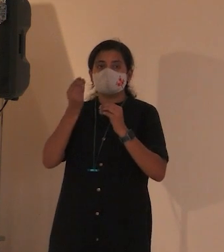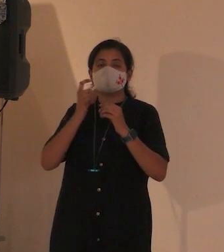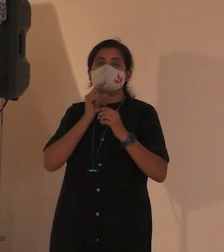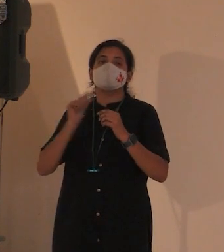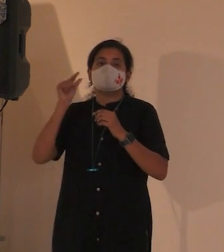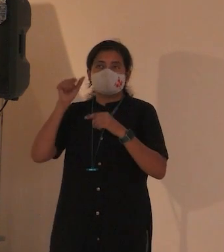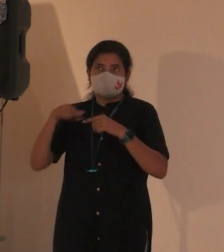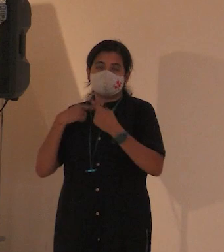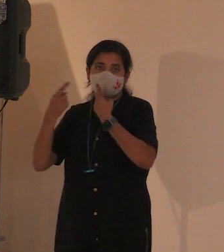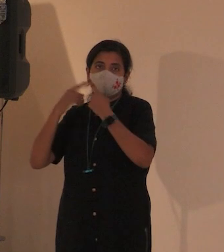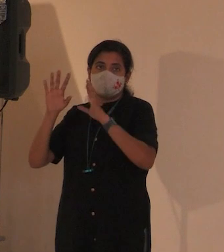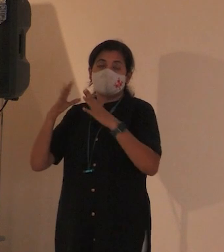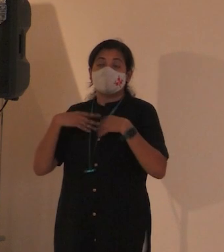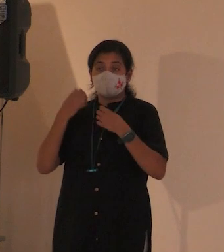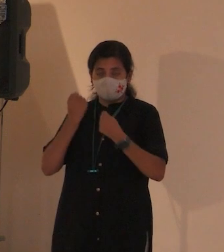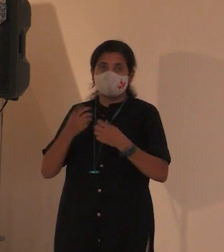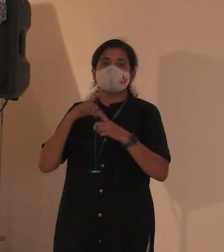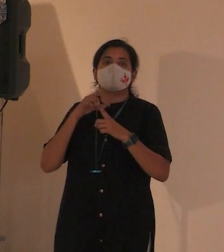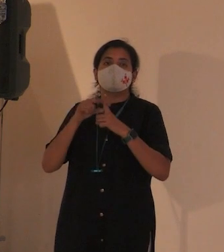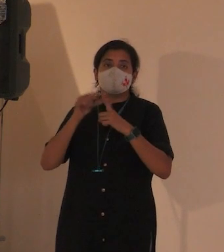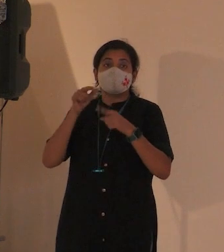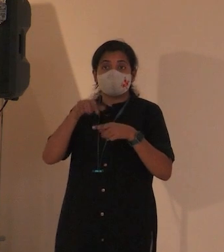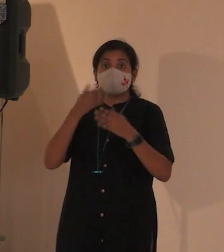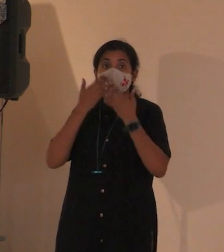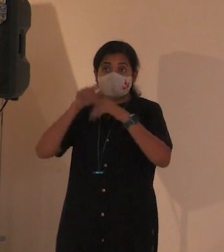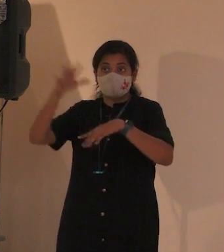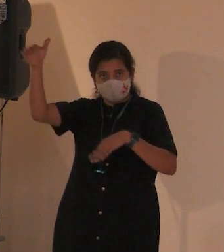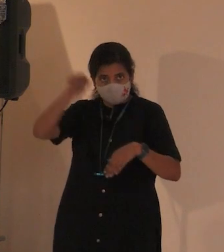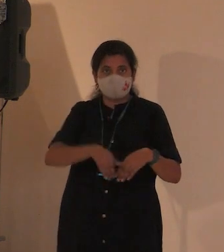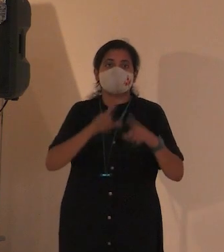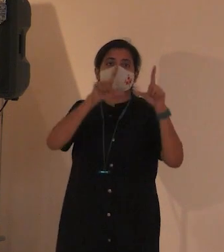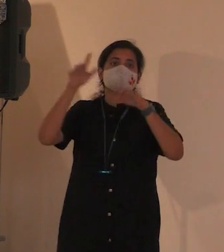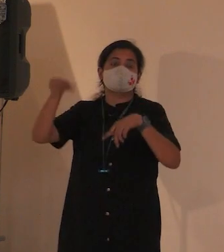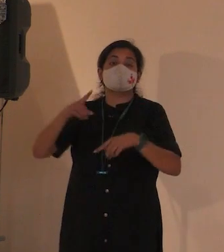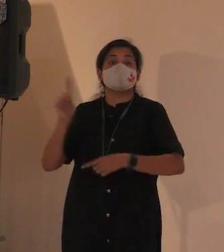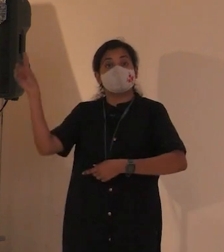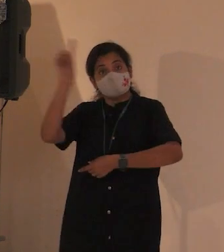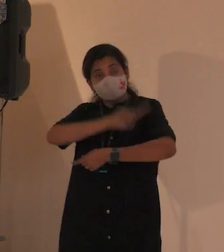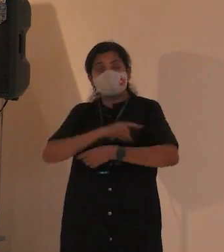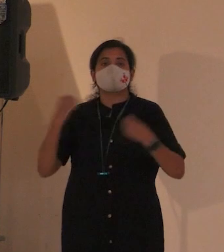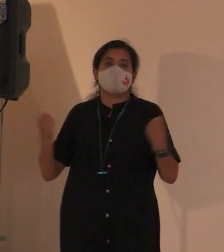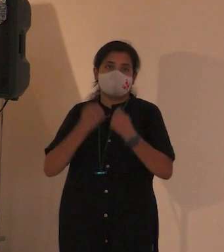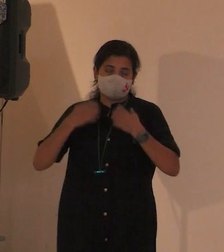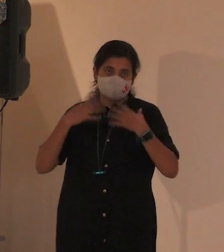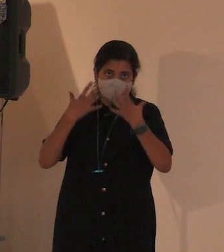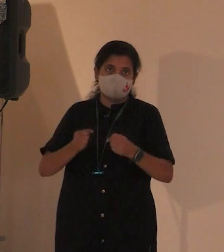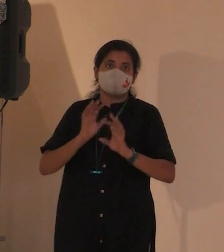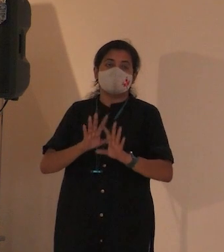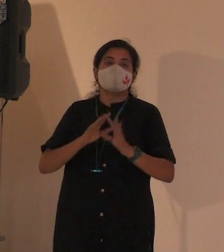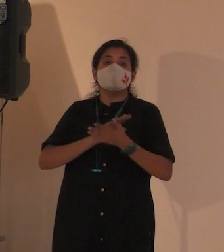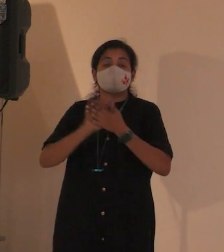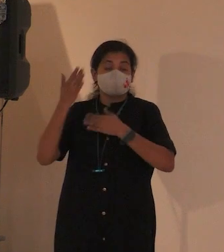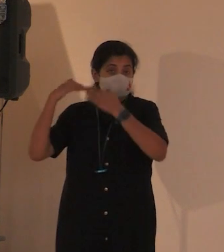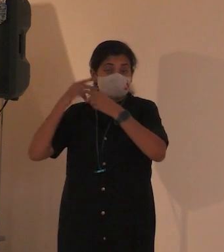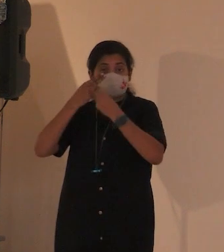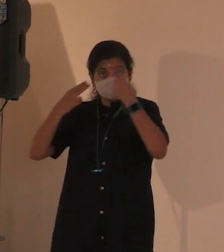University right now, who are keen to get their students to the museum. It's a full day activity usually, where we have